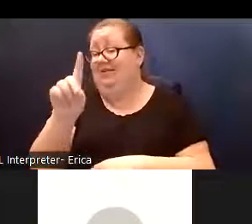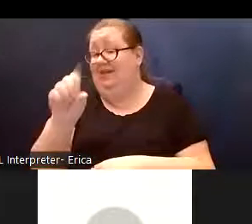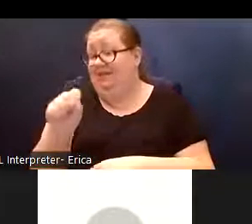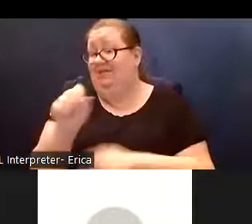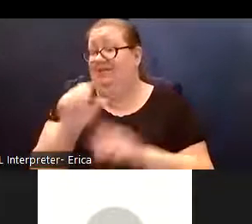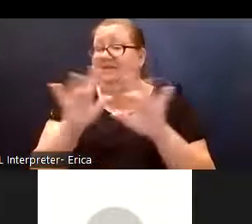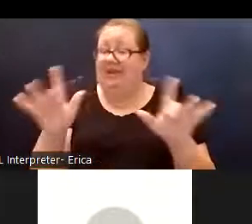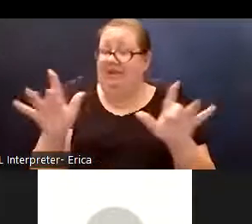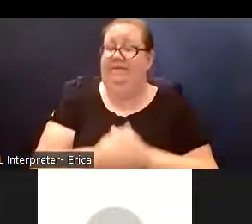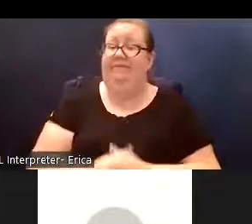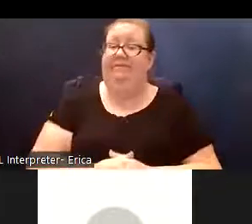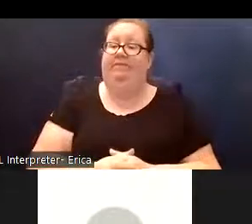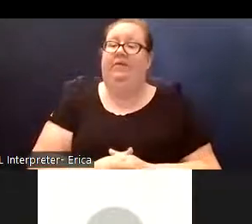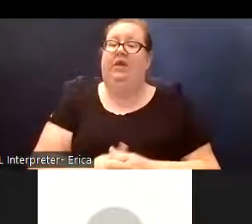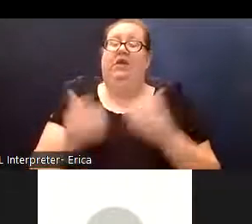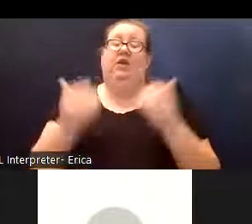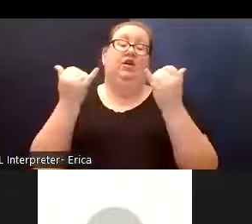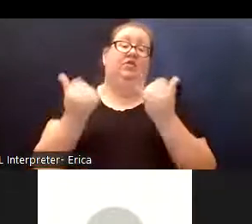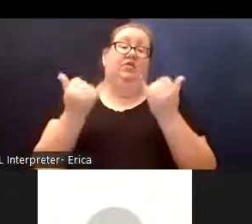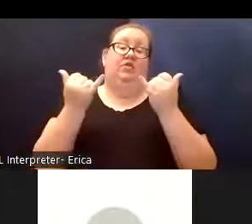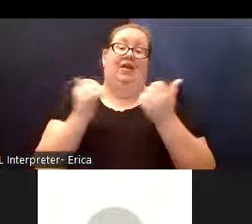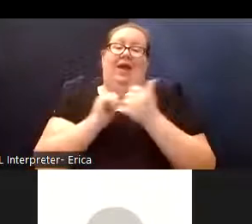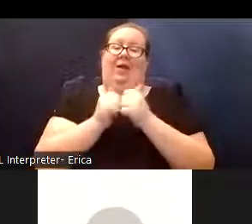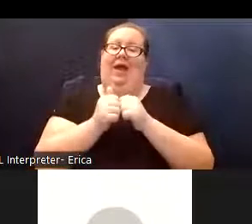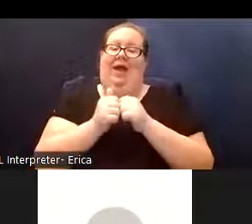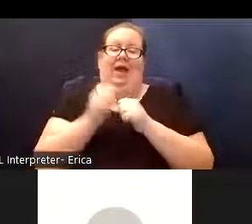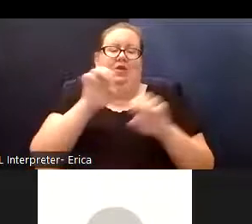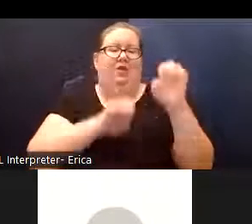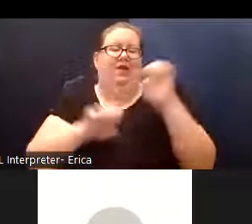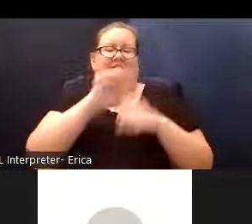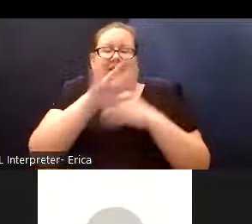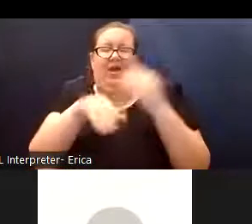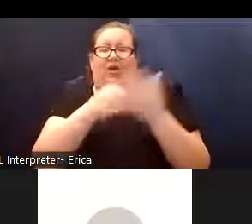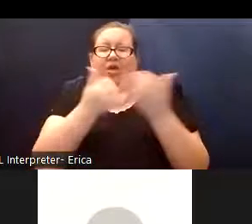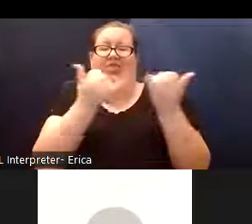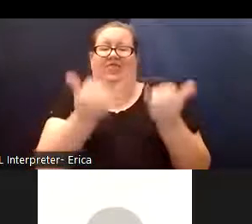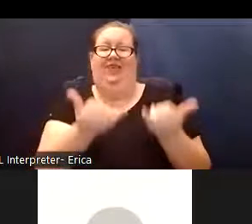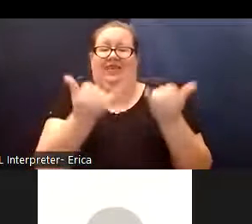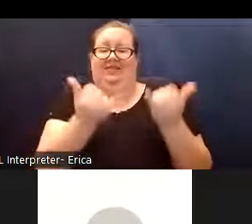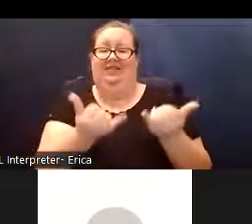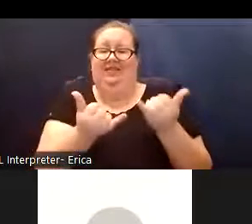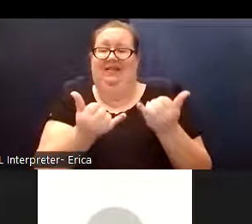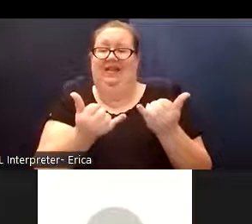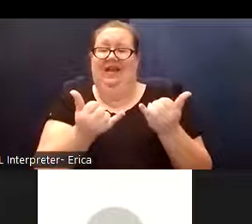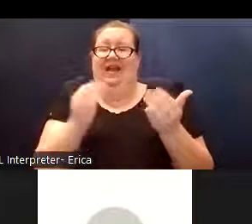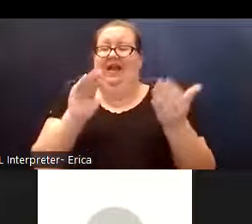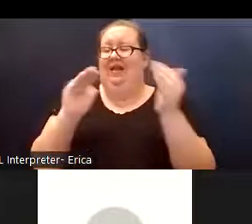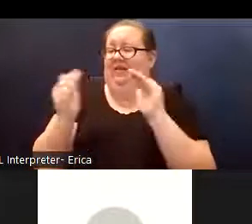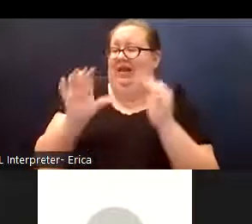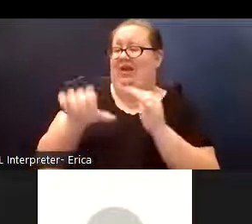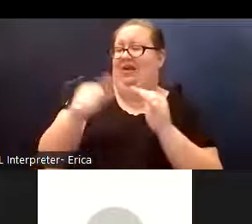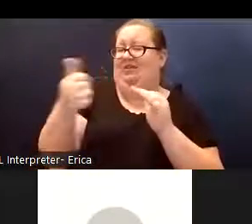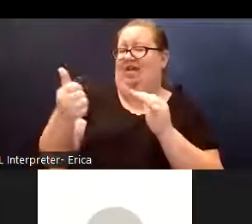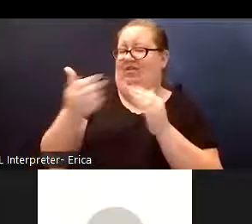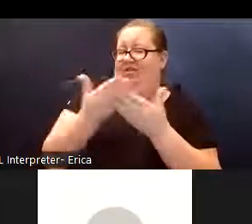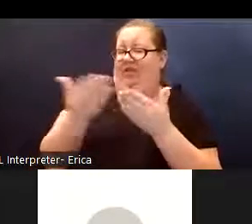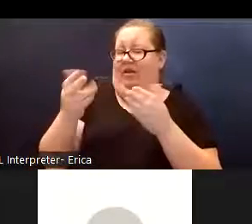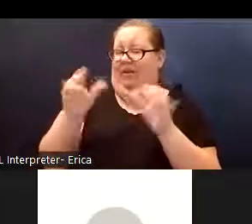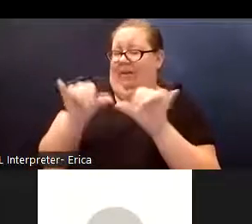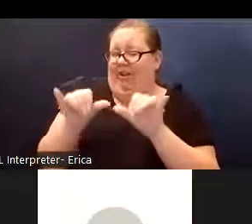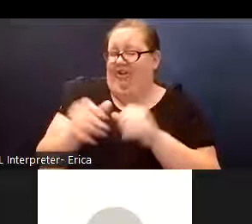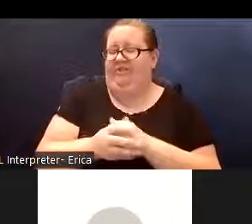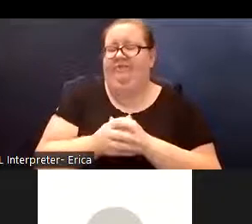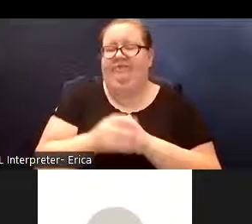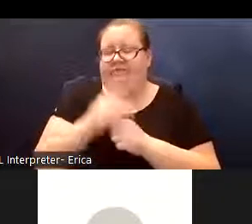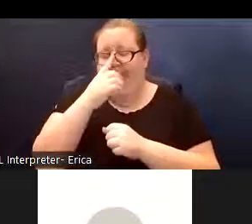So now, how do we evaluate all of this and weigh it against other measures? So we have this slide that lays out